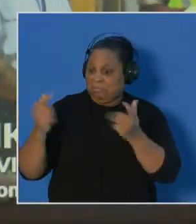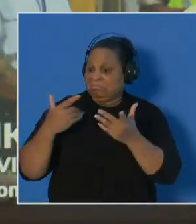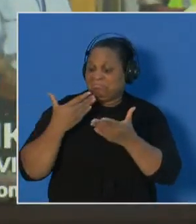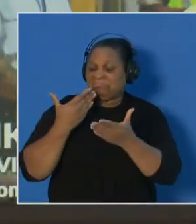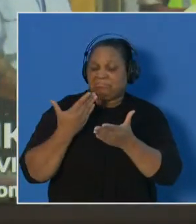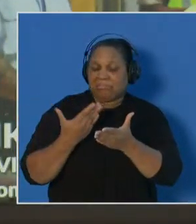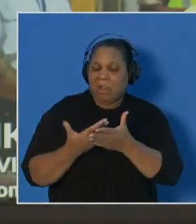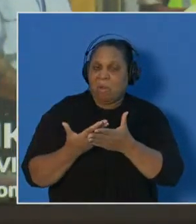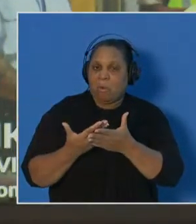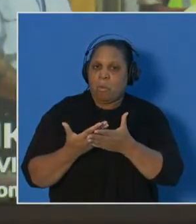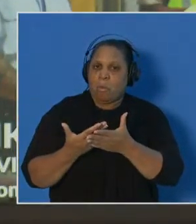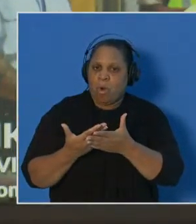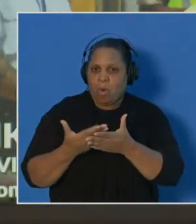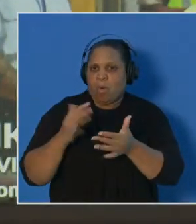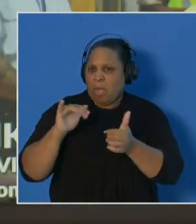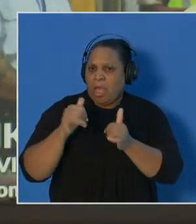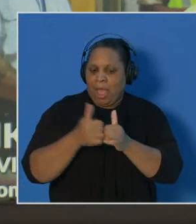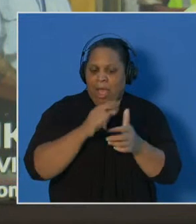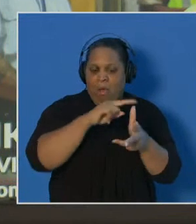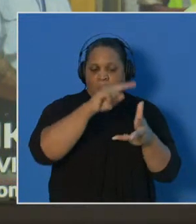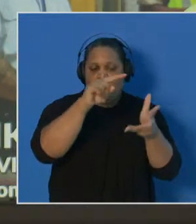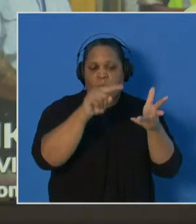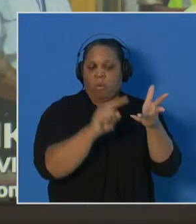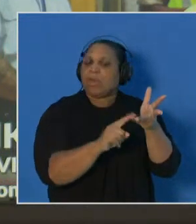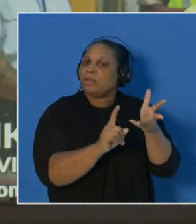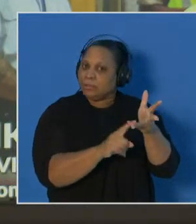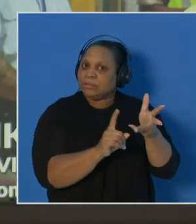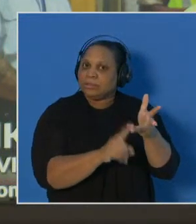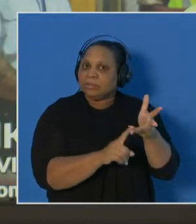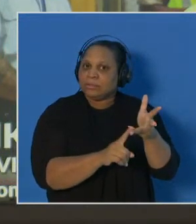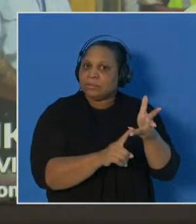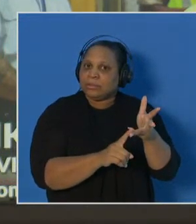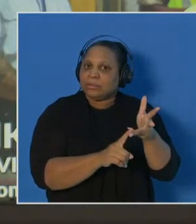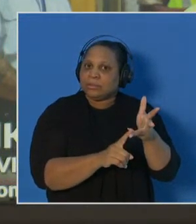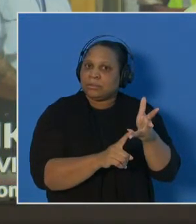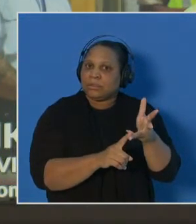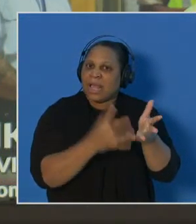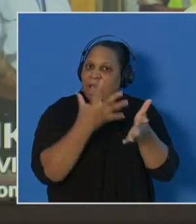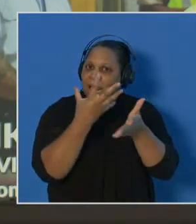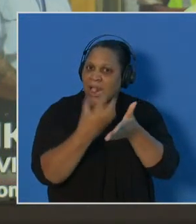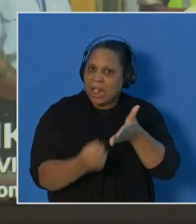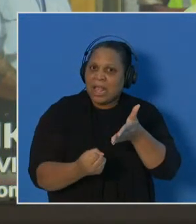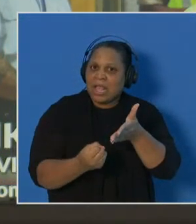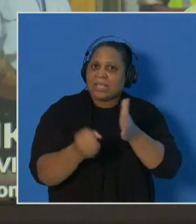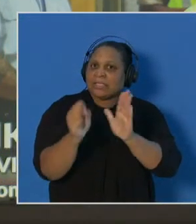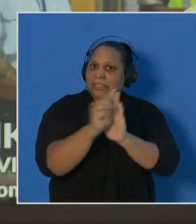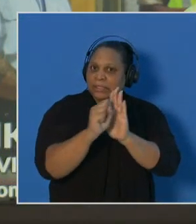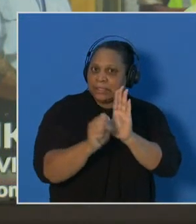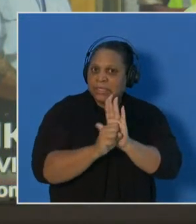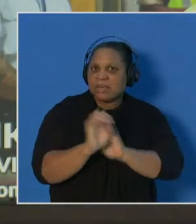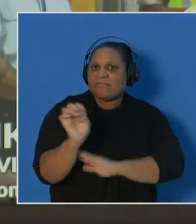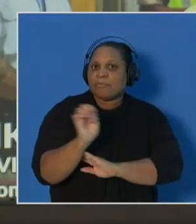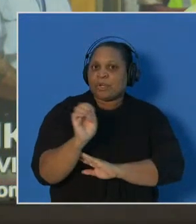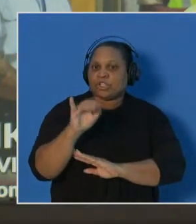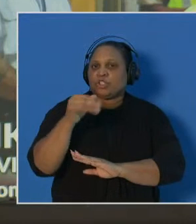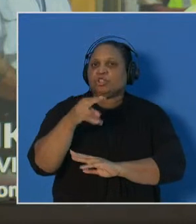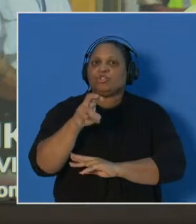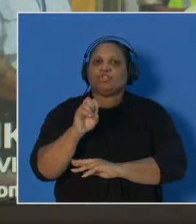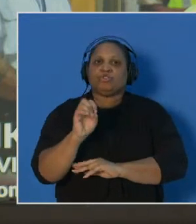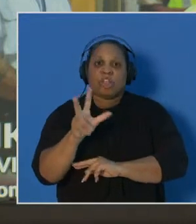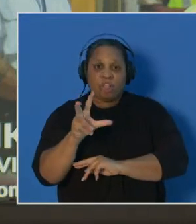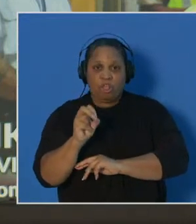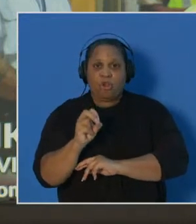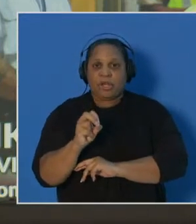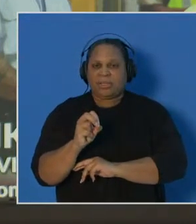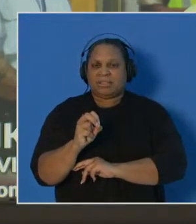well, of looking to move to phase 4 at the expiration of the state of emergency on June 30th, which